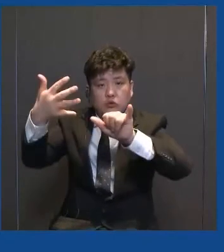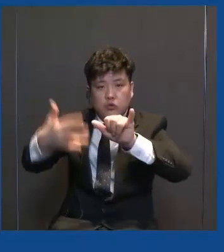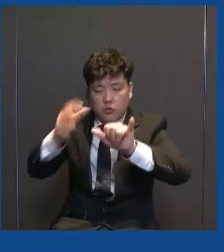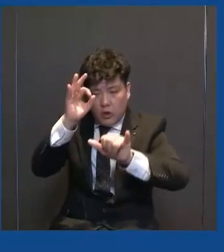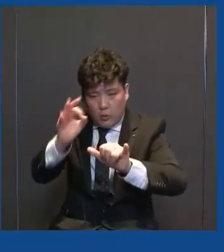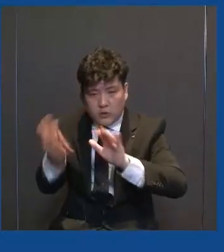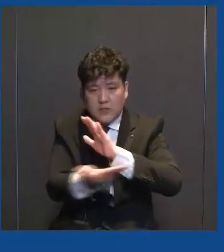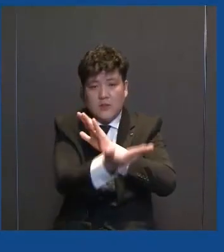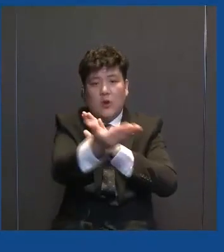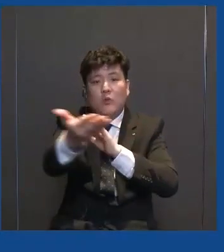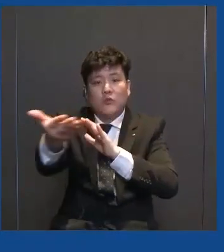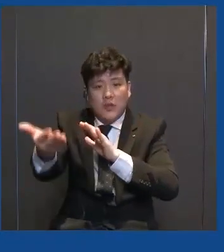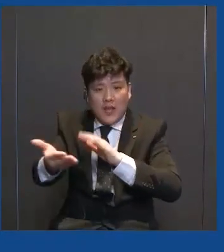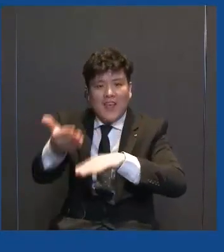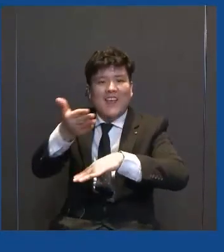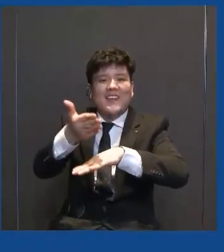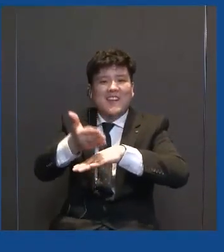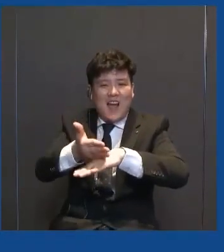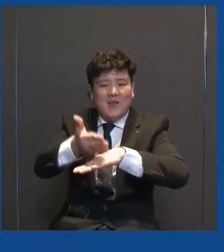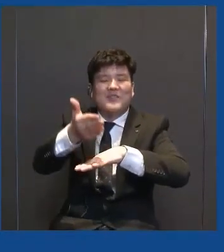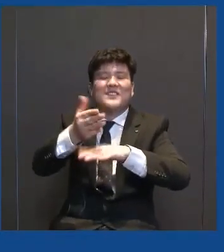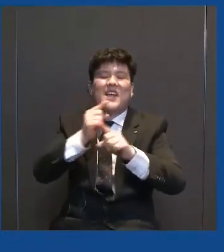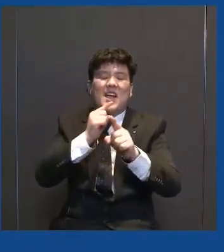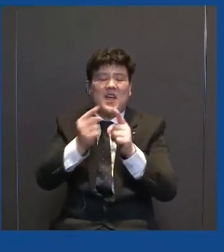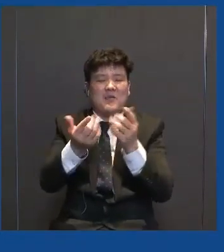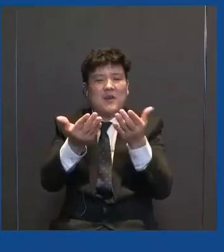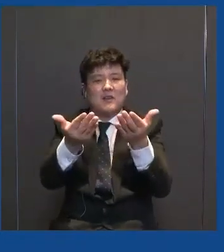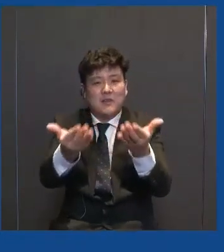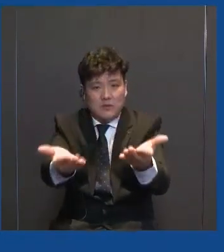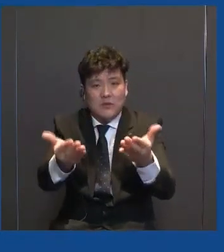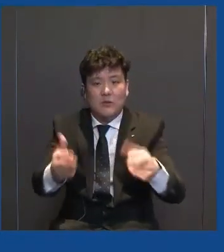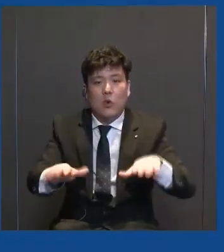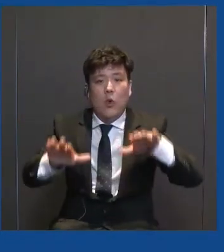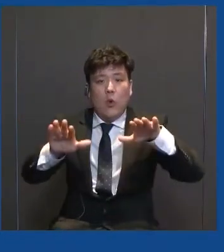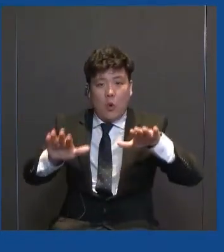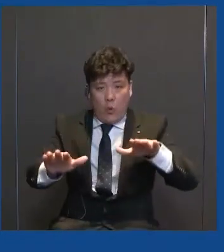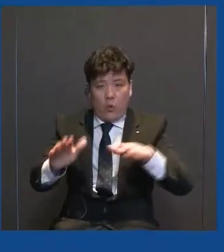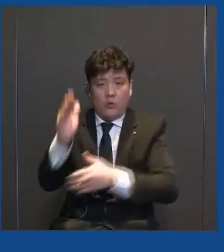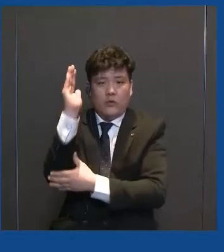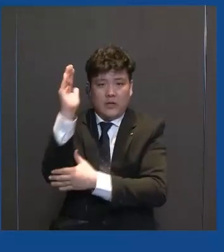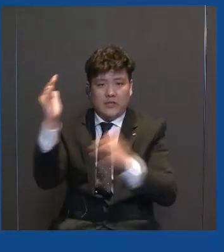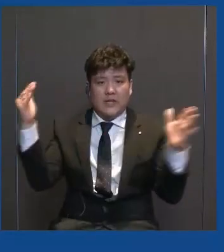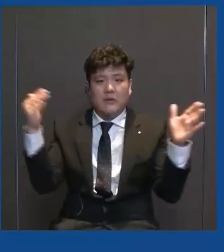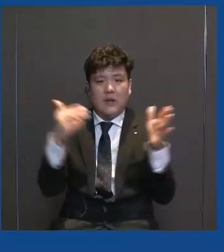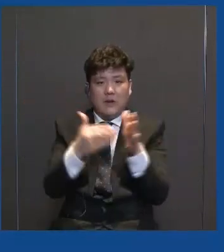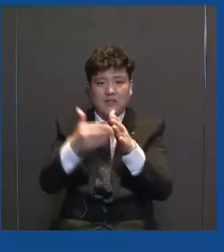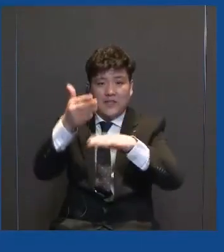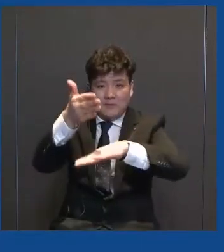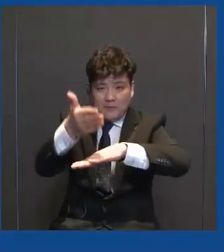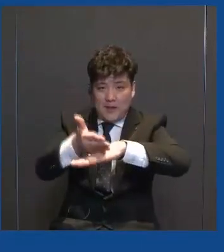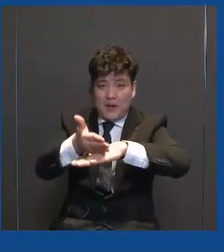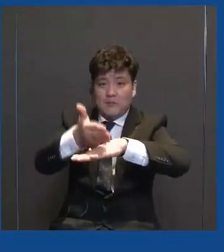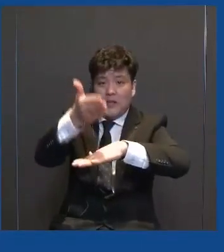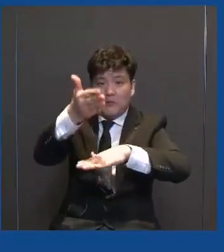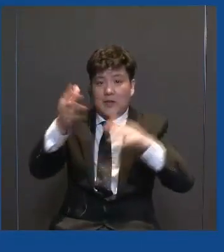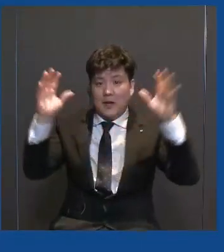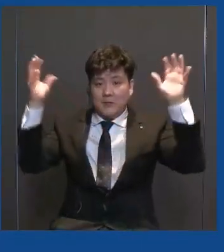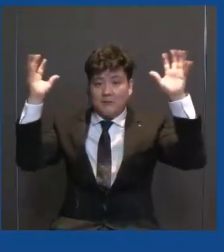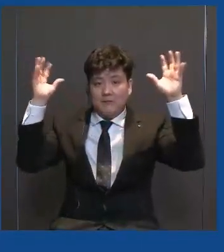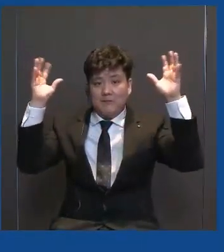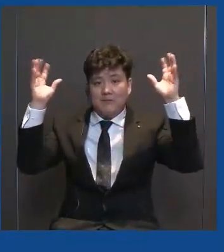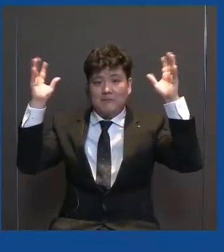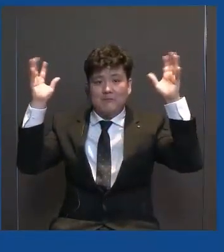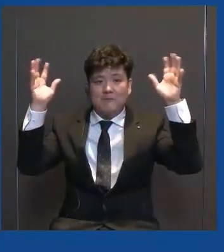discussants, online participants, and the audience watching us through YouTube. Thank you very much for your attention, and with that, I conclude this session.